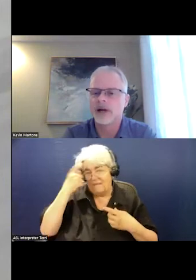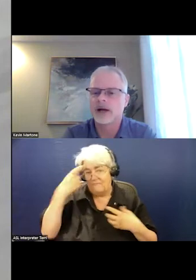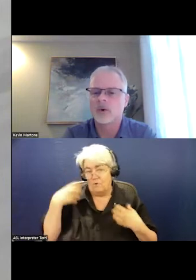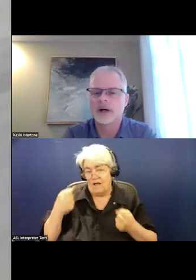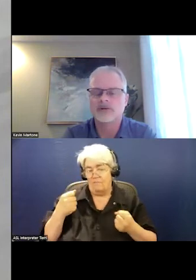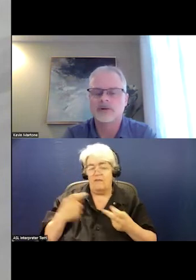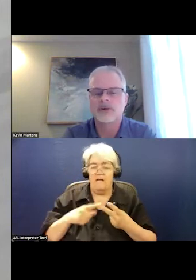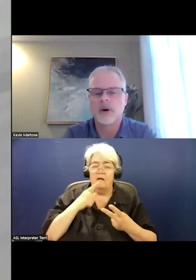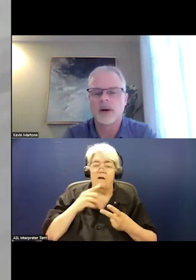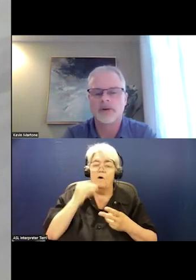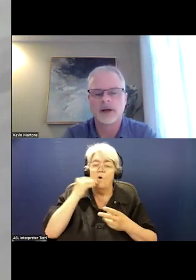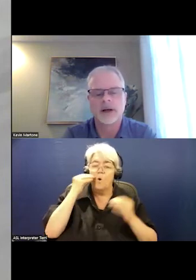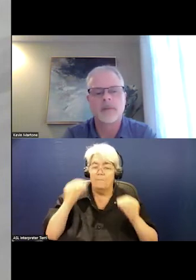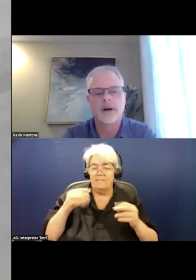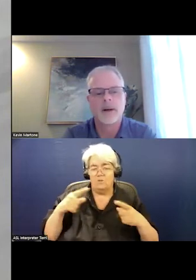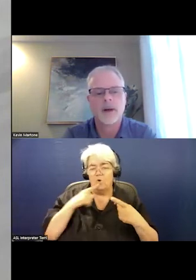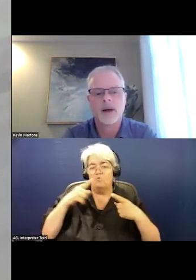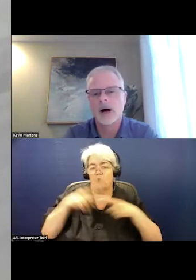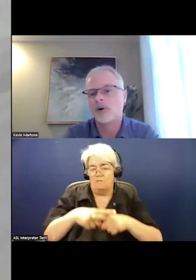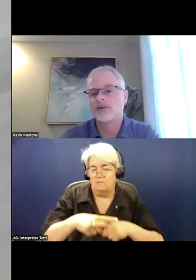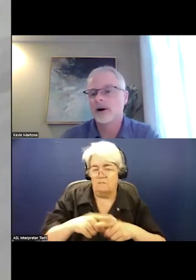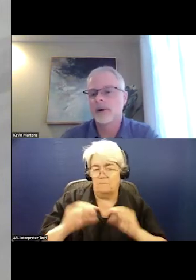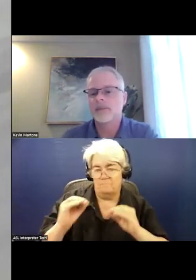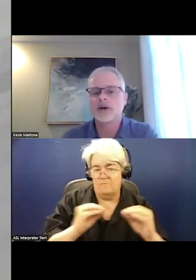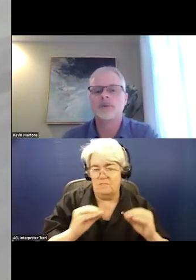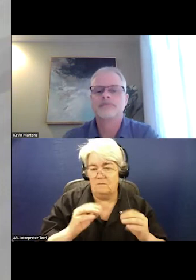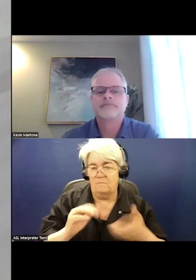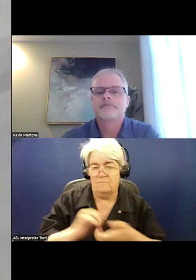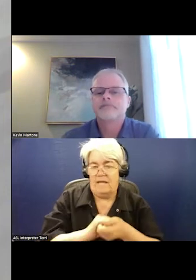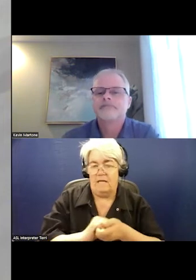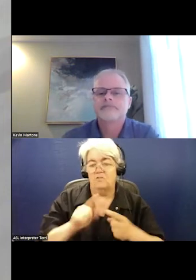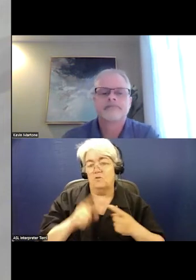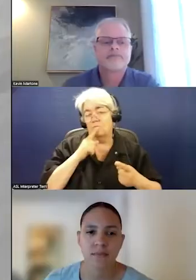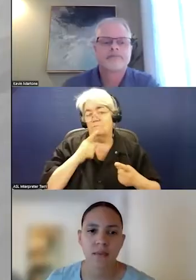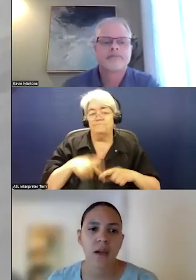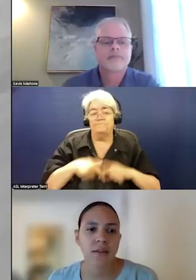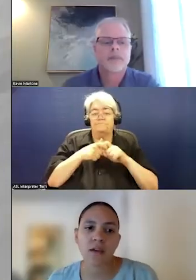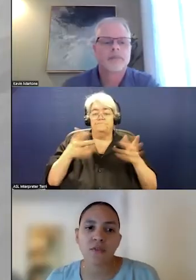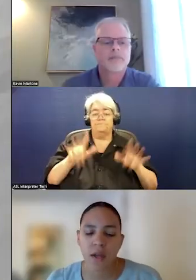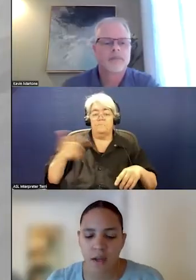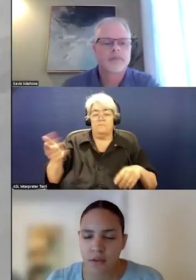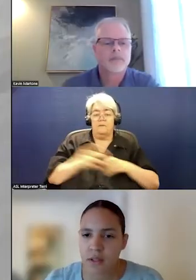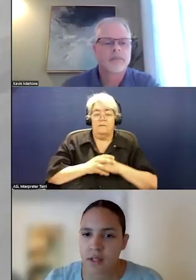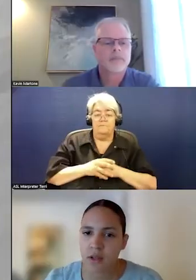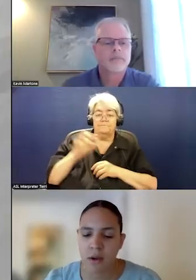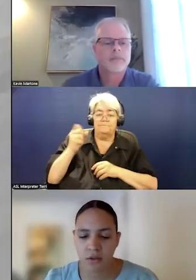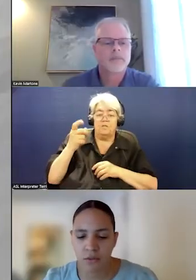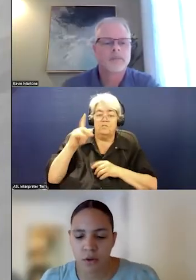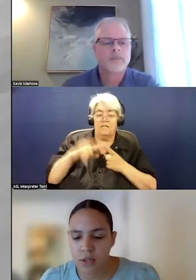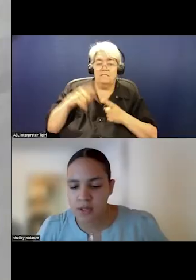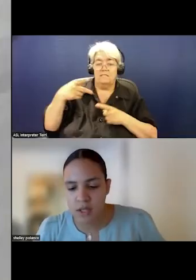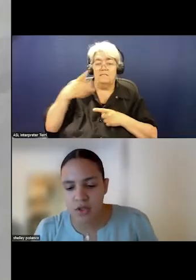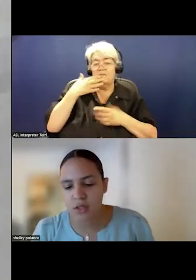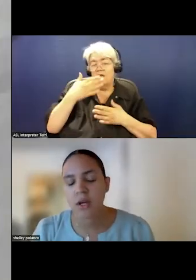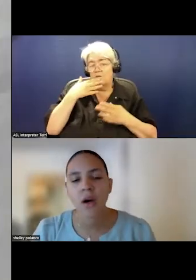cross-system planning coordination. So I'll put that in there, but I'll pause there. Thank you. Yeah, thank you for that, Kevin, and thank you, Matthew, for